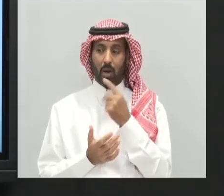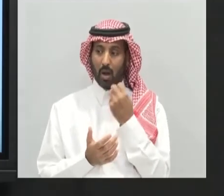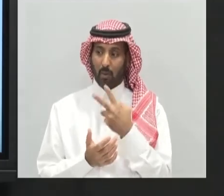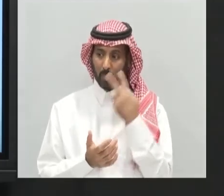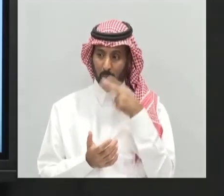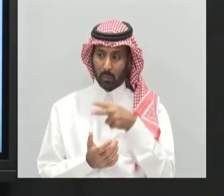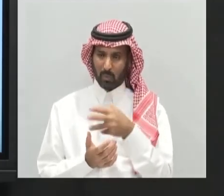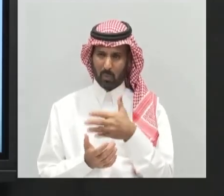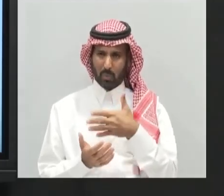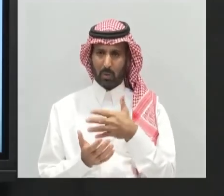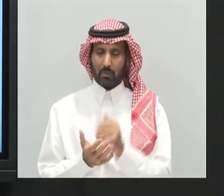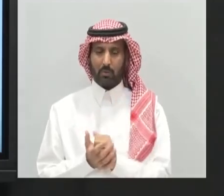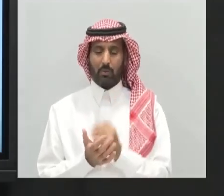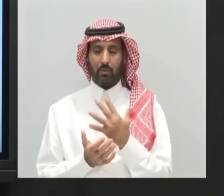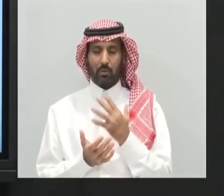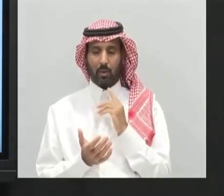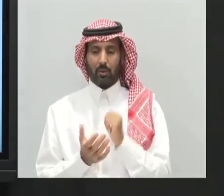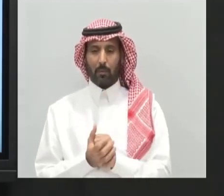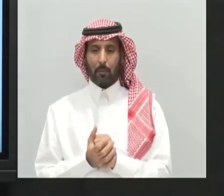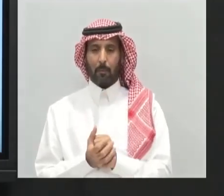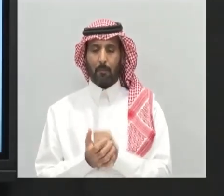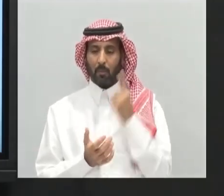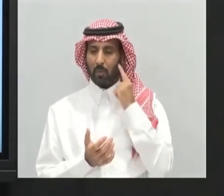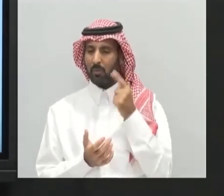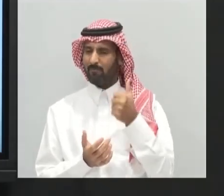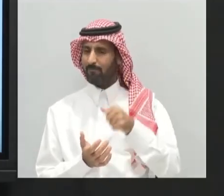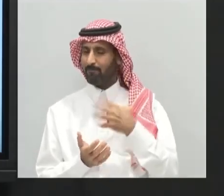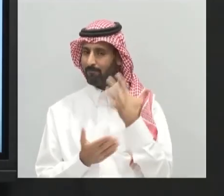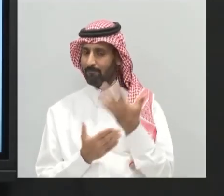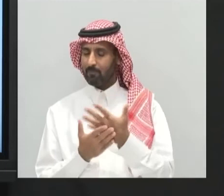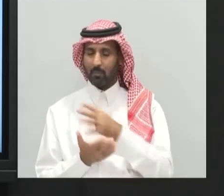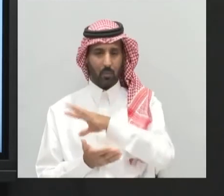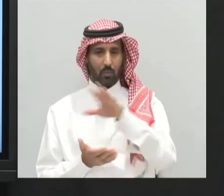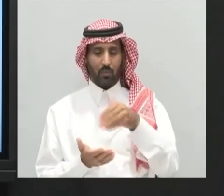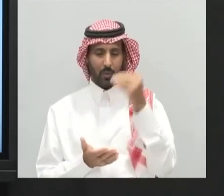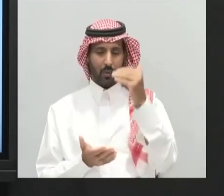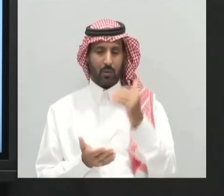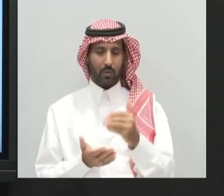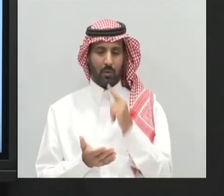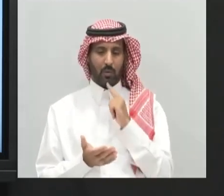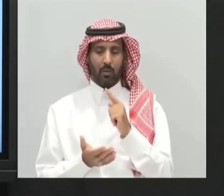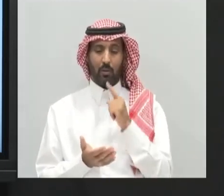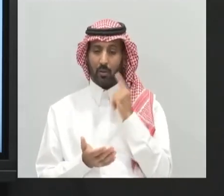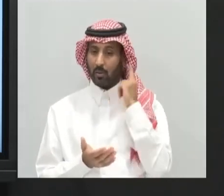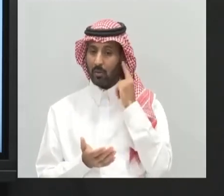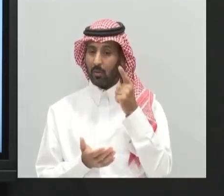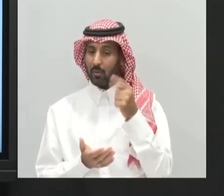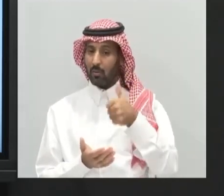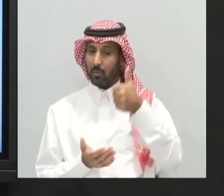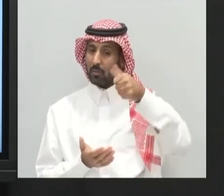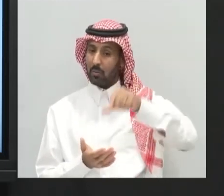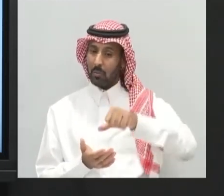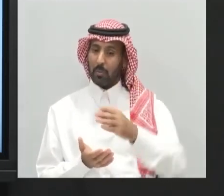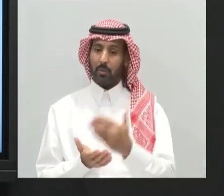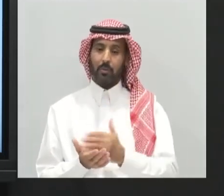comment we use when we hear something bad. So all of these examples we can use when we hear something either